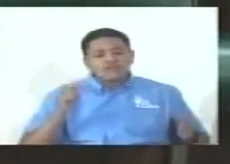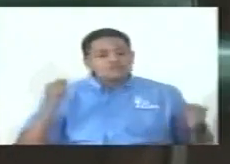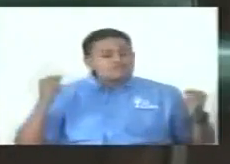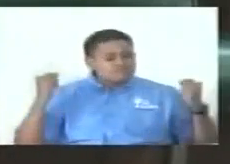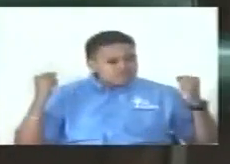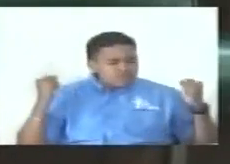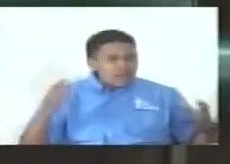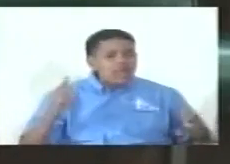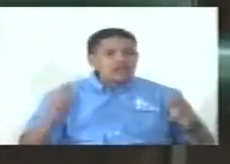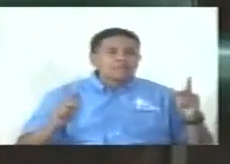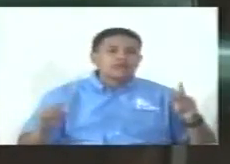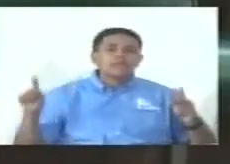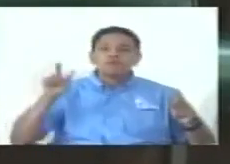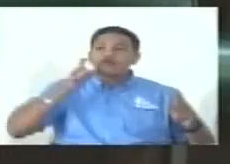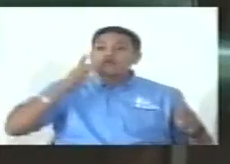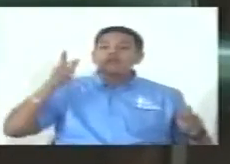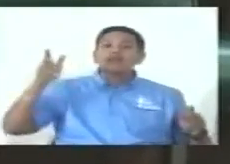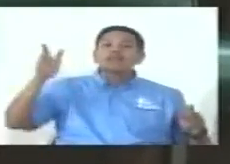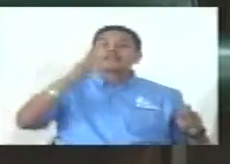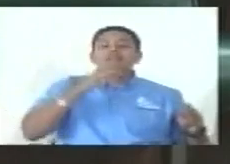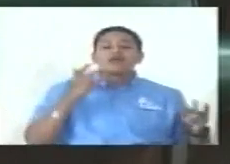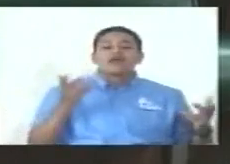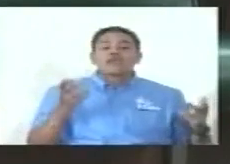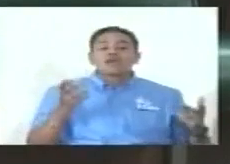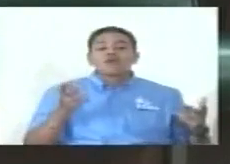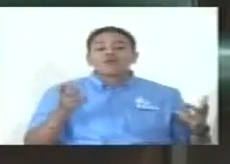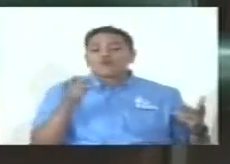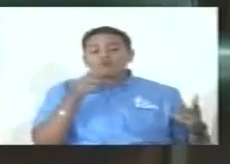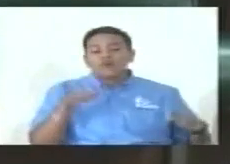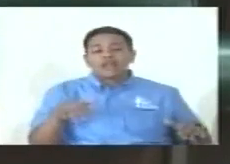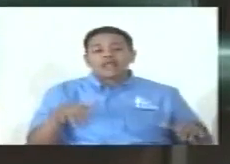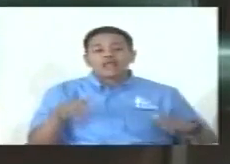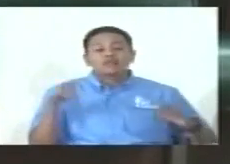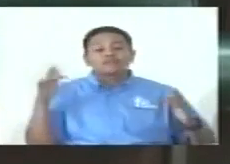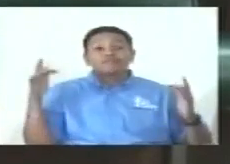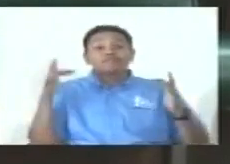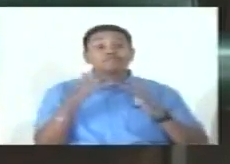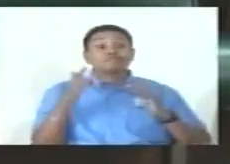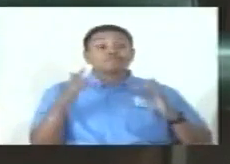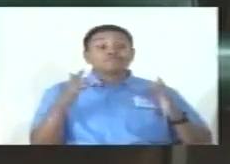host of people out there who are not in touch at all,